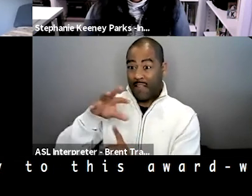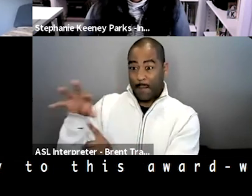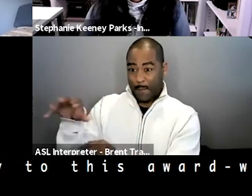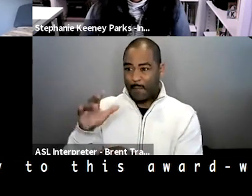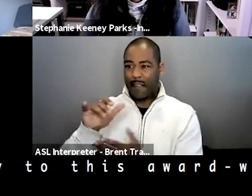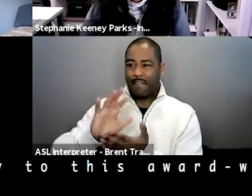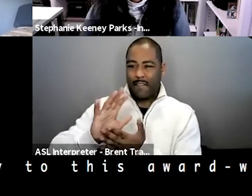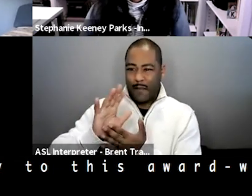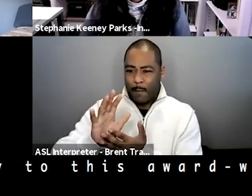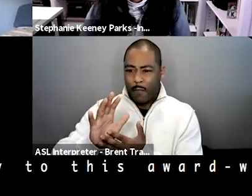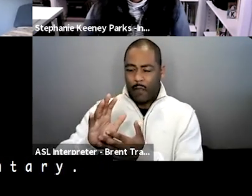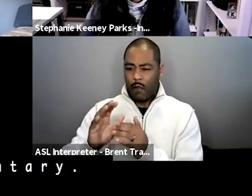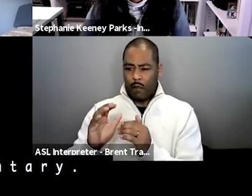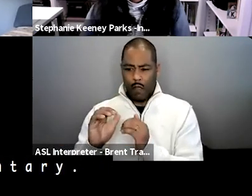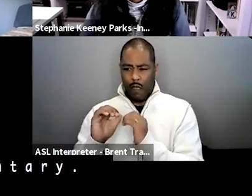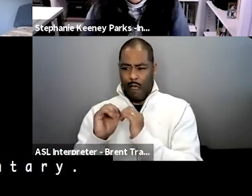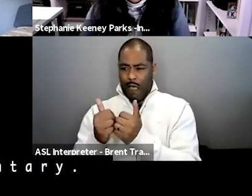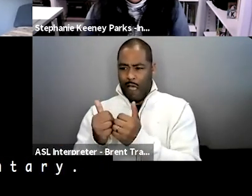a best-selling book